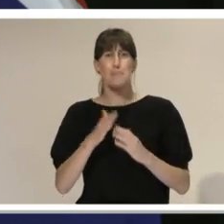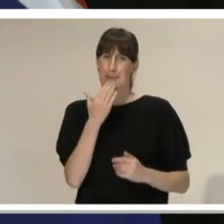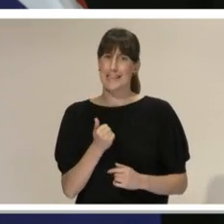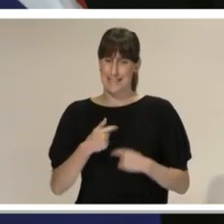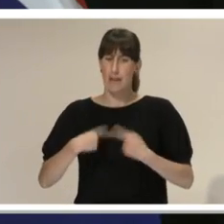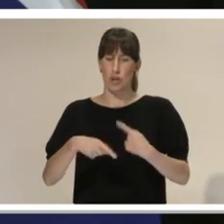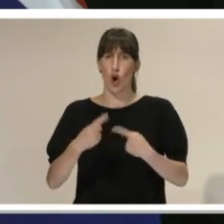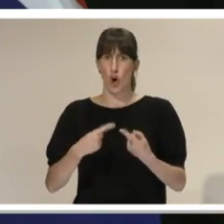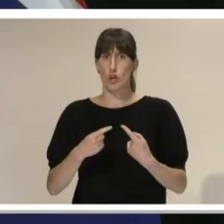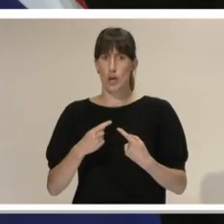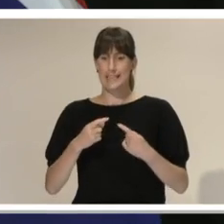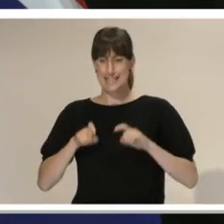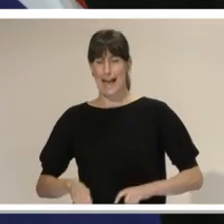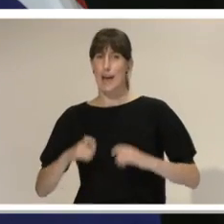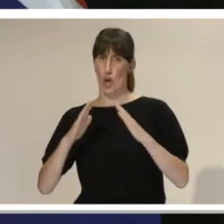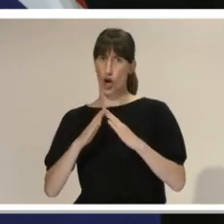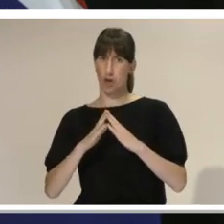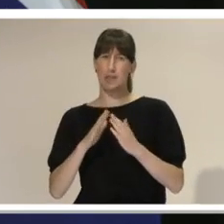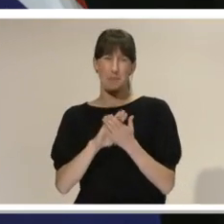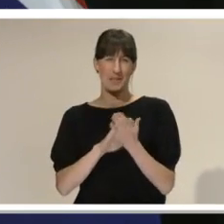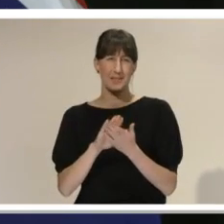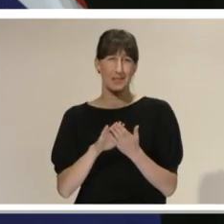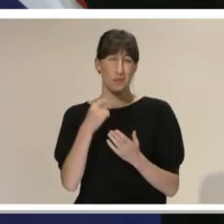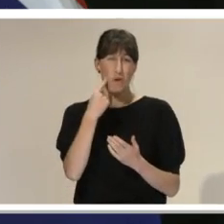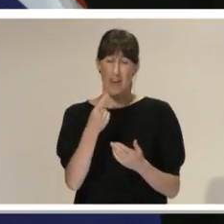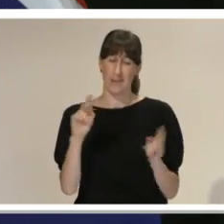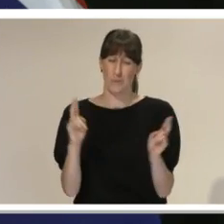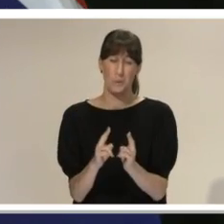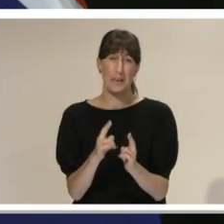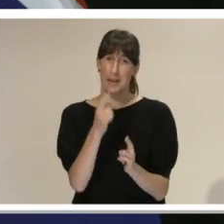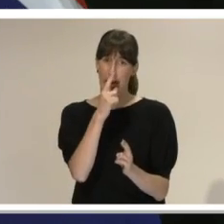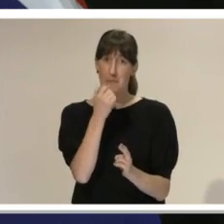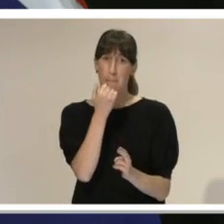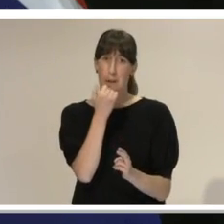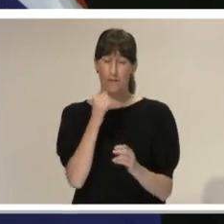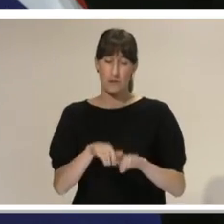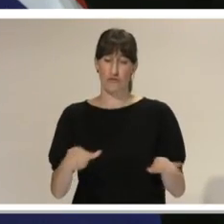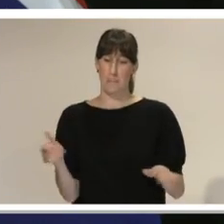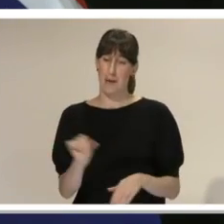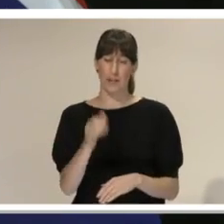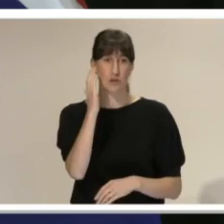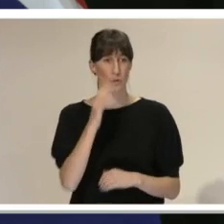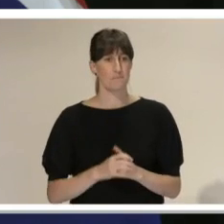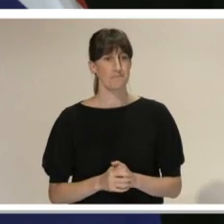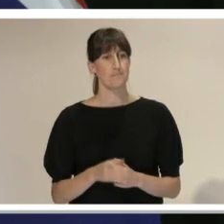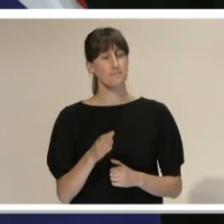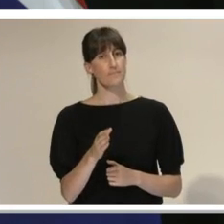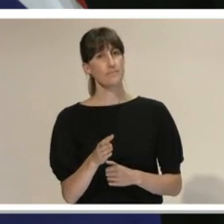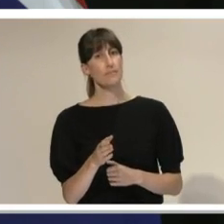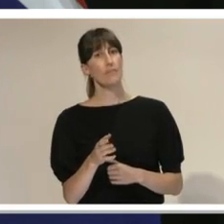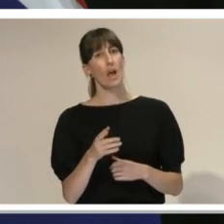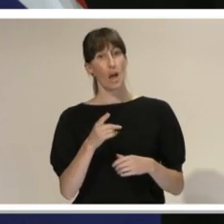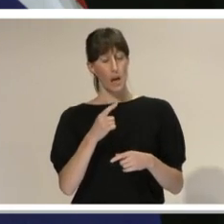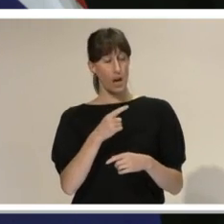low number of people back in ECE and in schools. Prime Minister, Māori around the country have been putting rāhui on rivers in